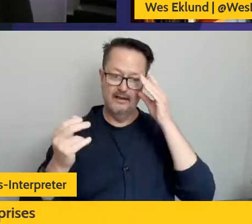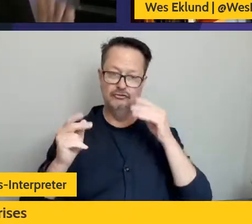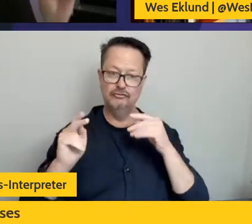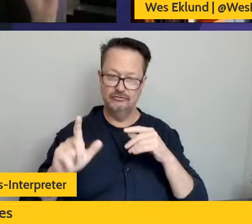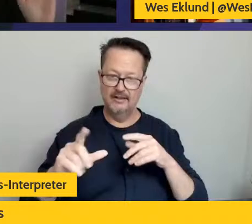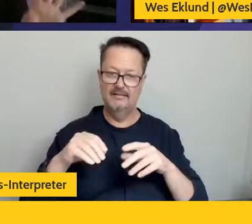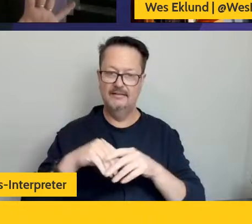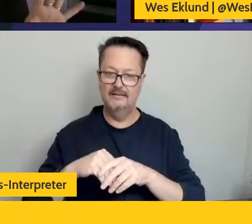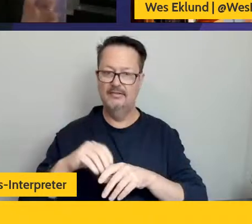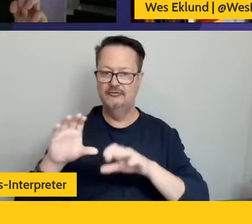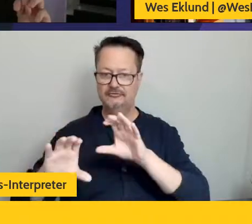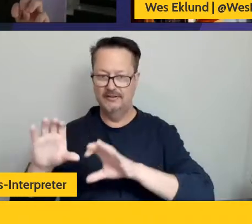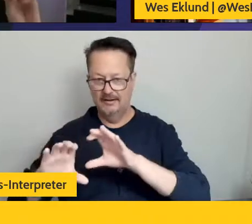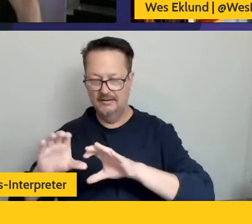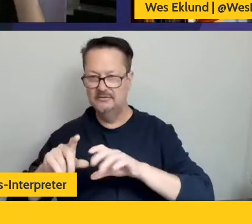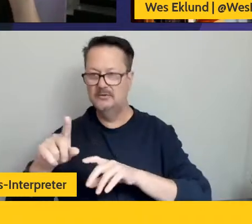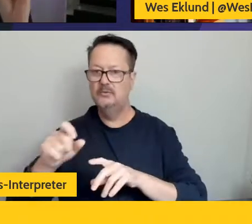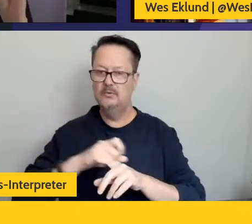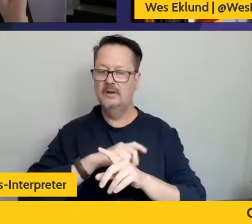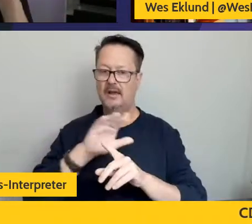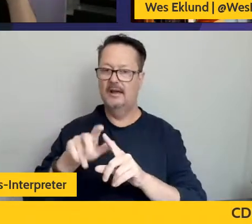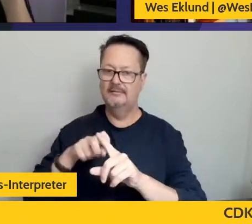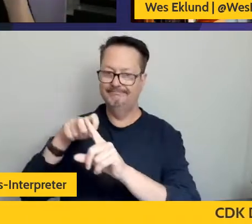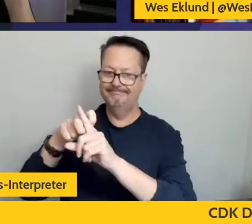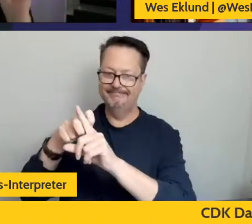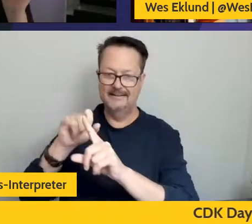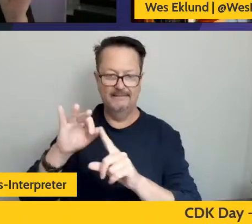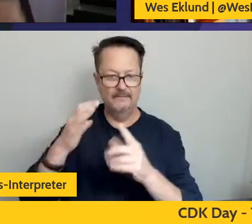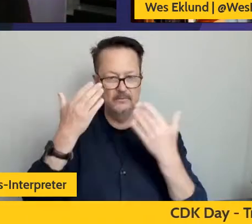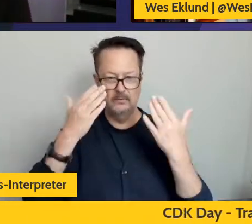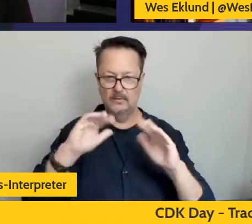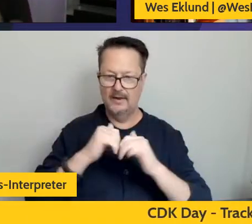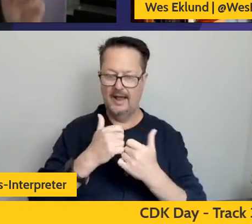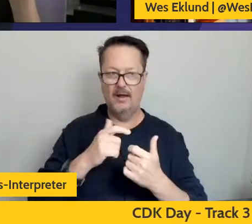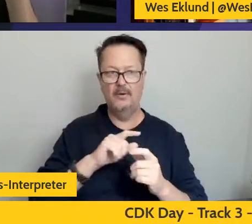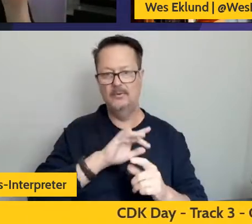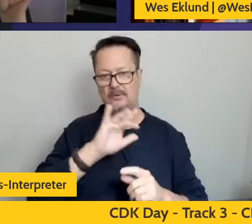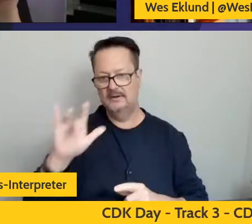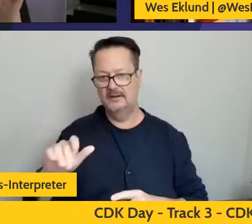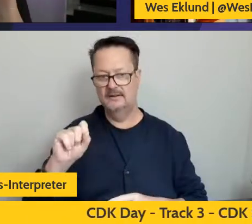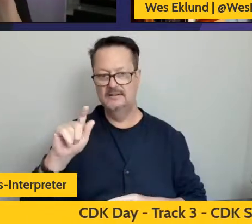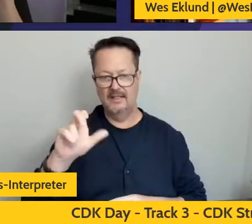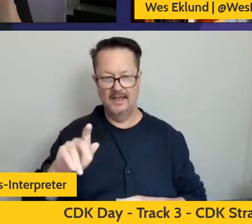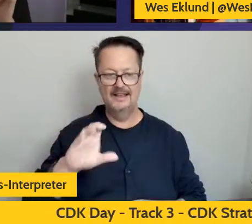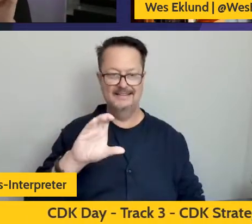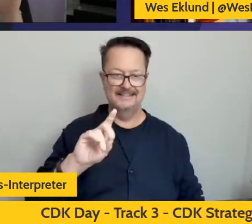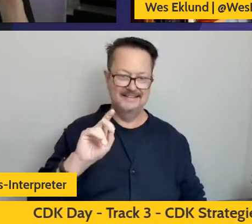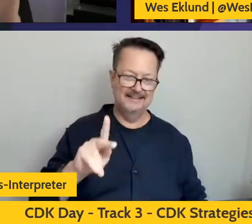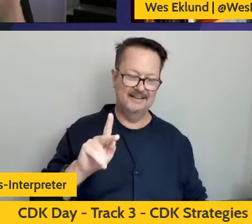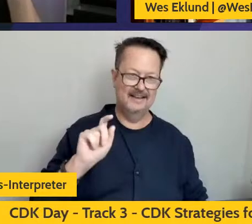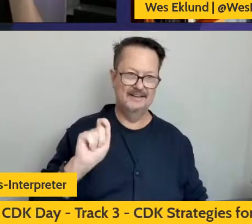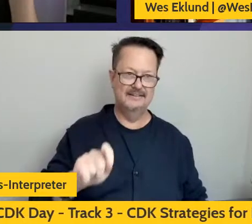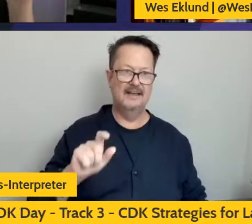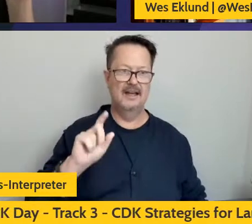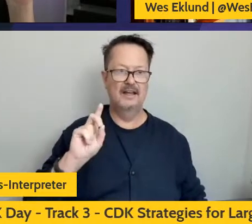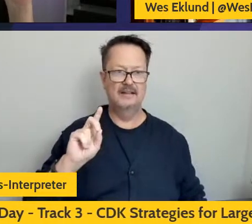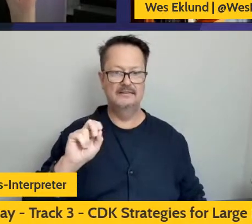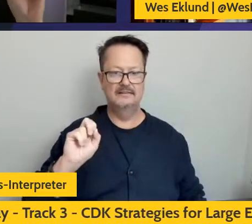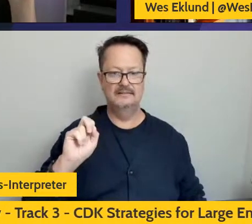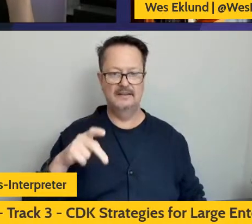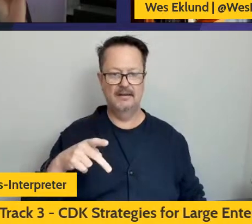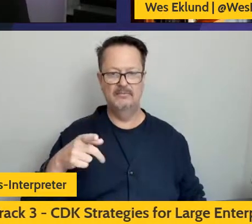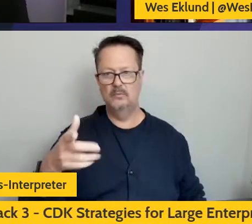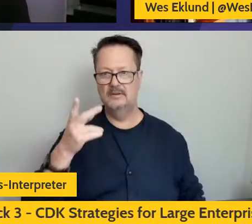free. So there you can find Wes. If you don't know how to get to the Slack channel, cdk.dev, and there you will find the